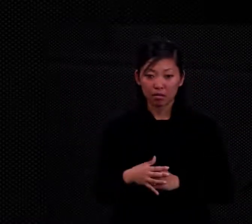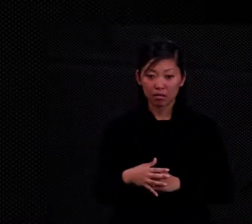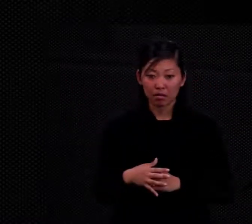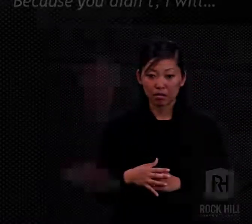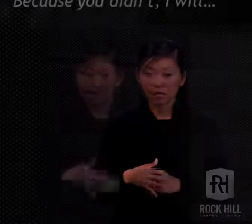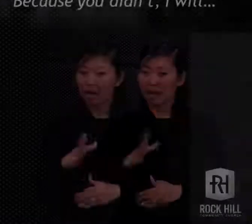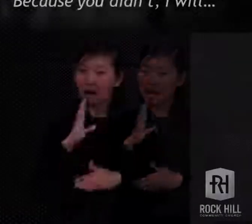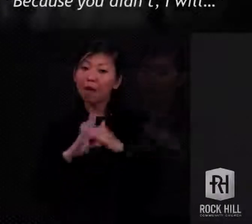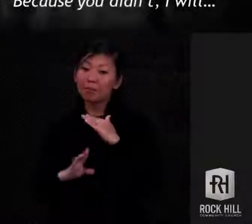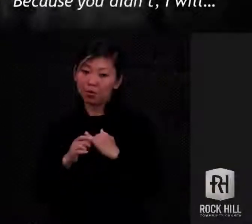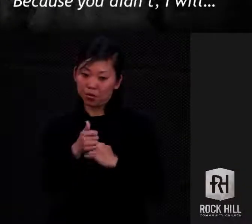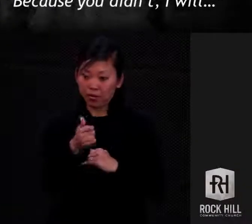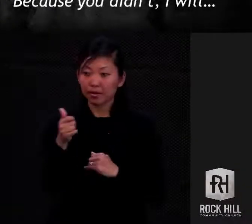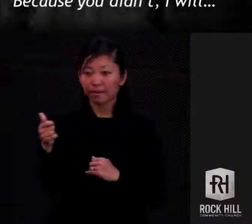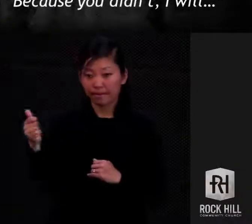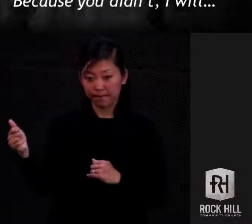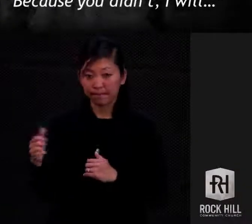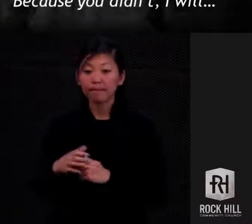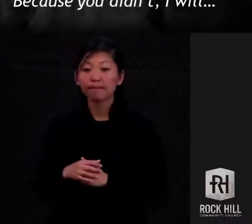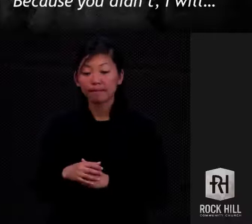Humble yourselves,